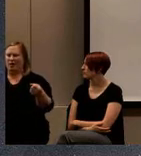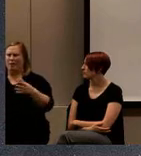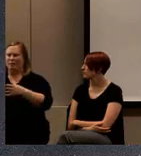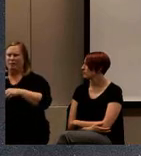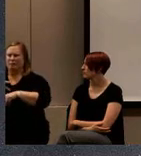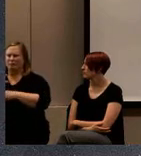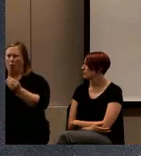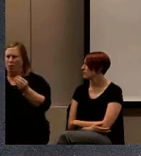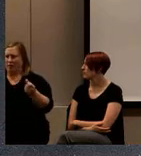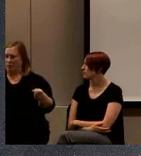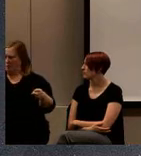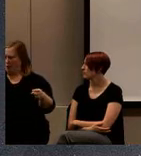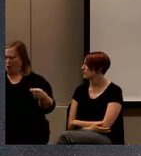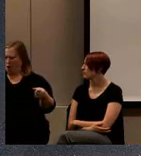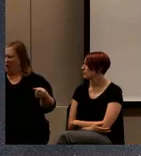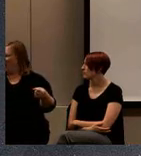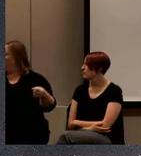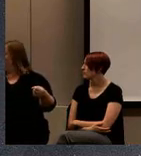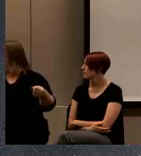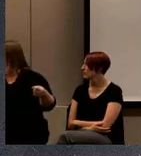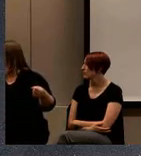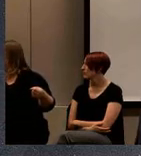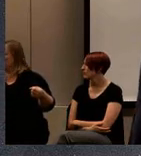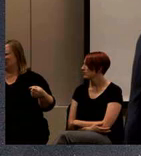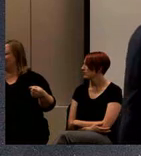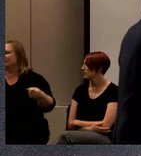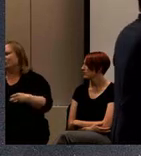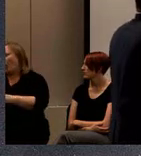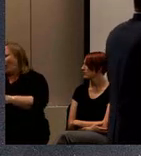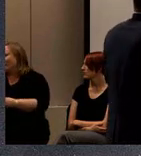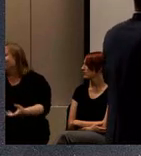double check, you know, to manually check it.